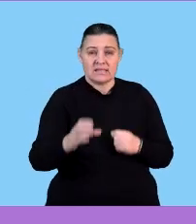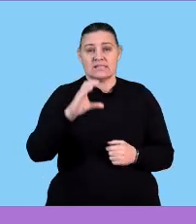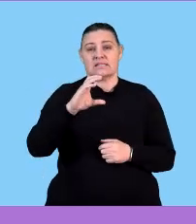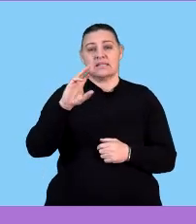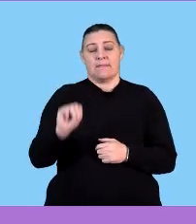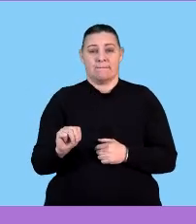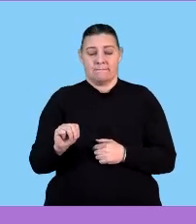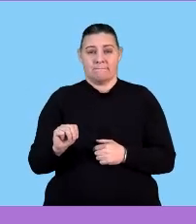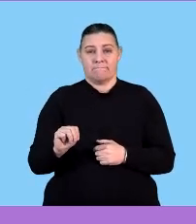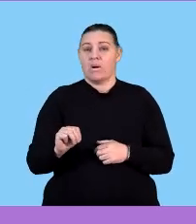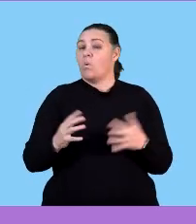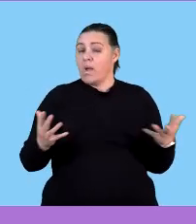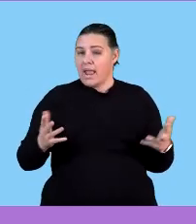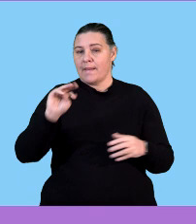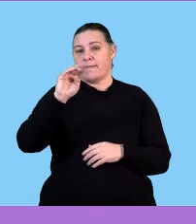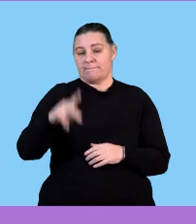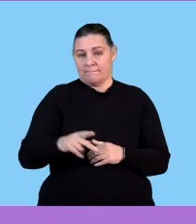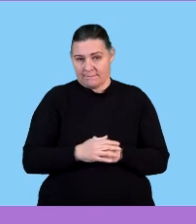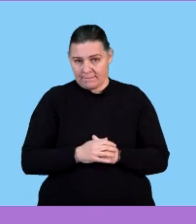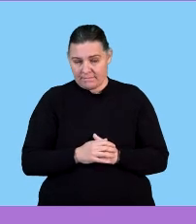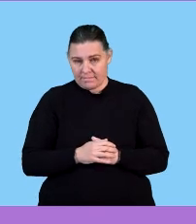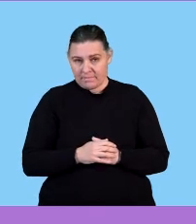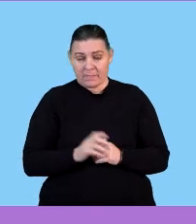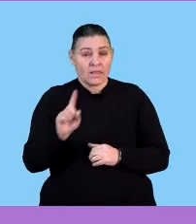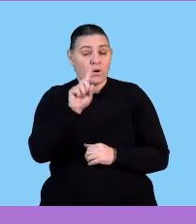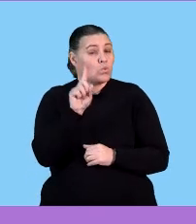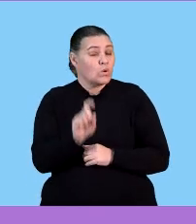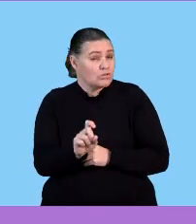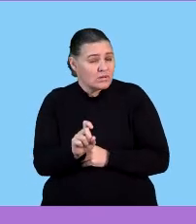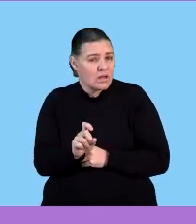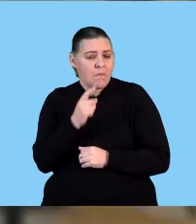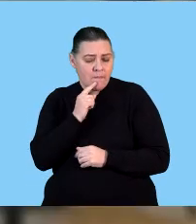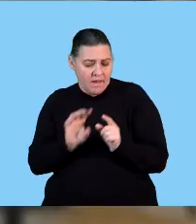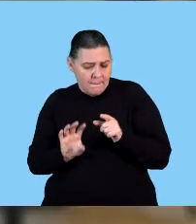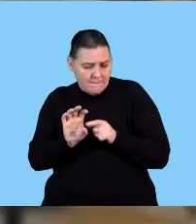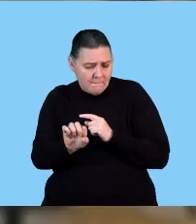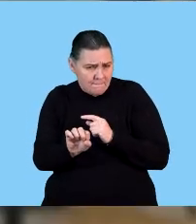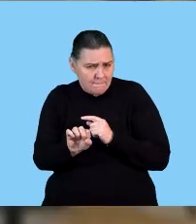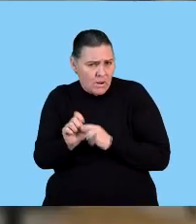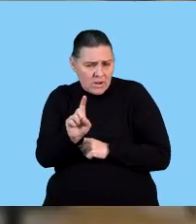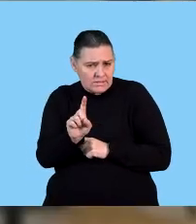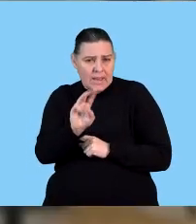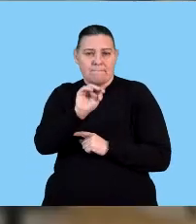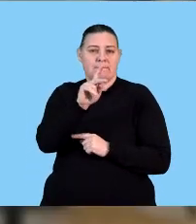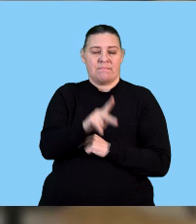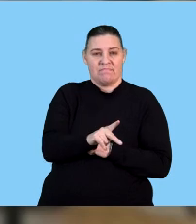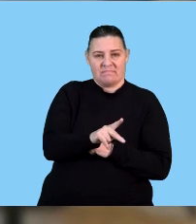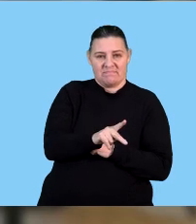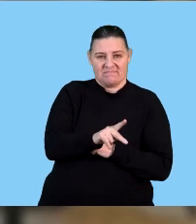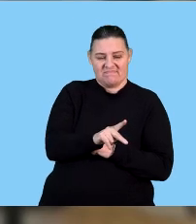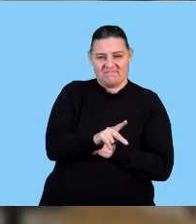in centimeters on the map. So in this question, we're now trying to find the